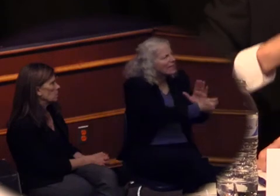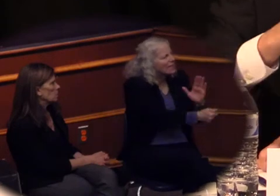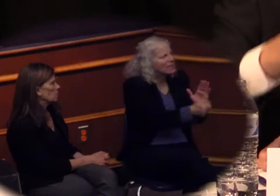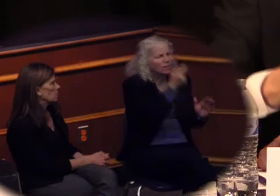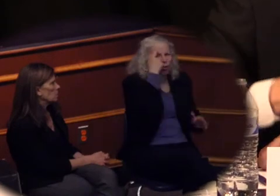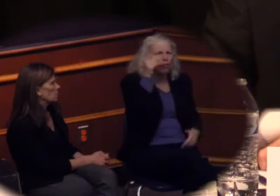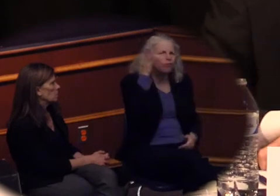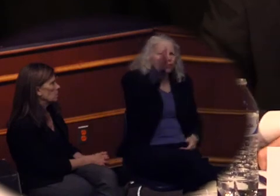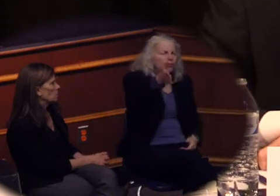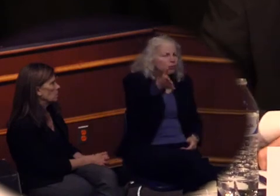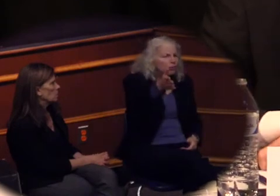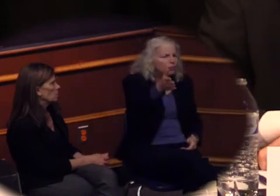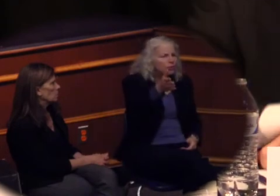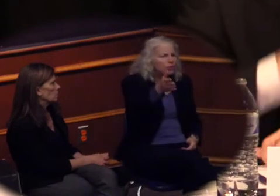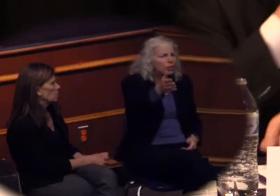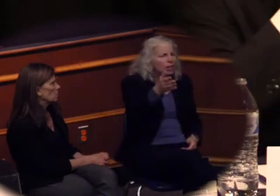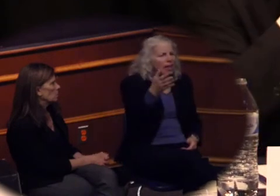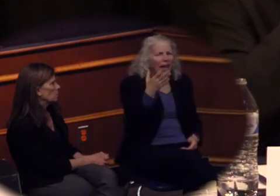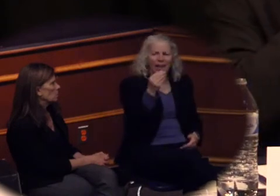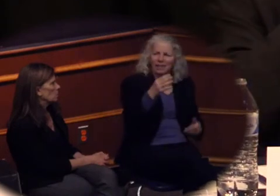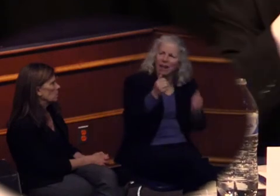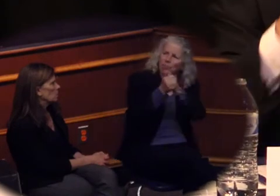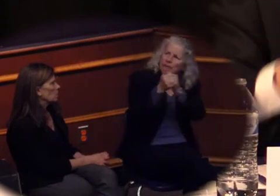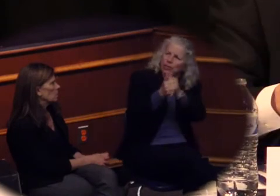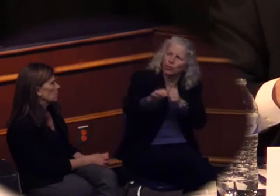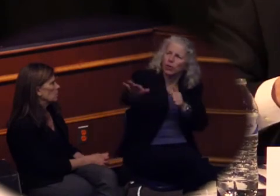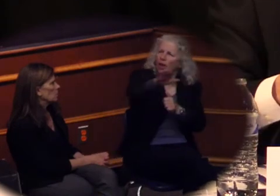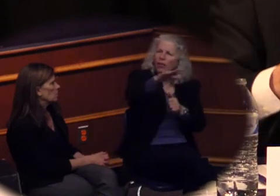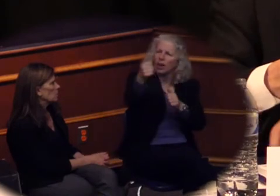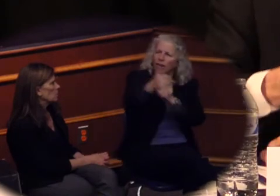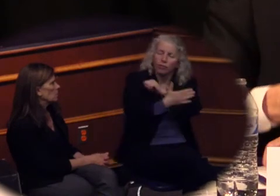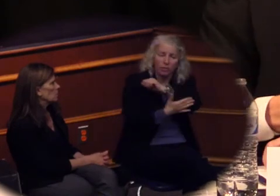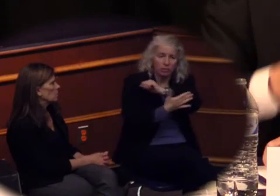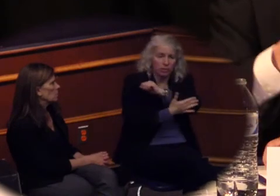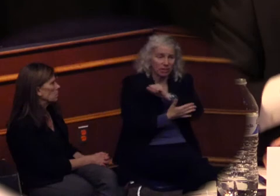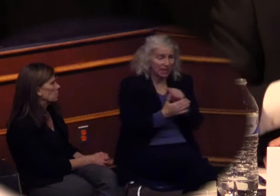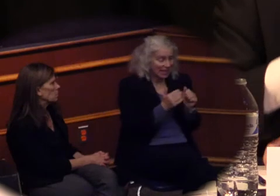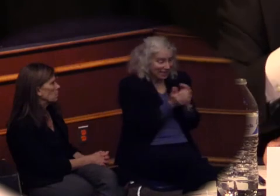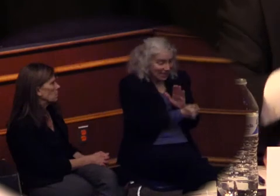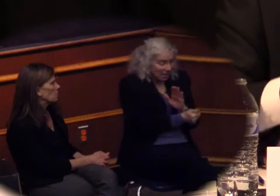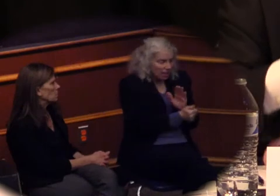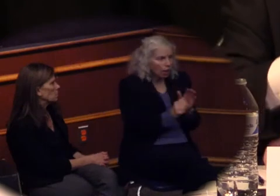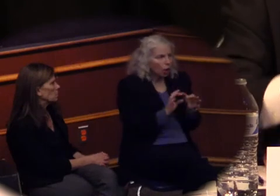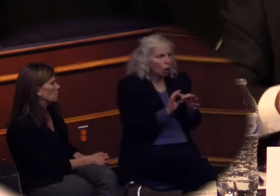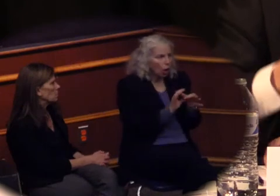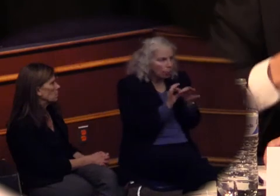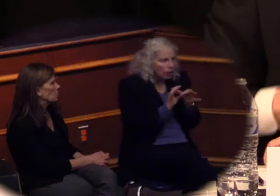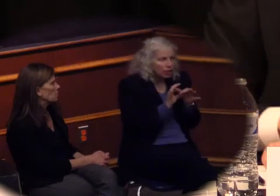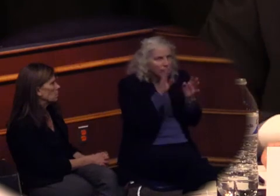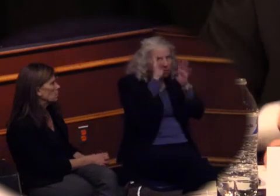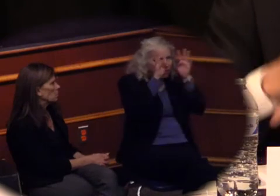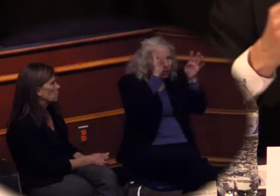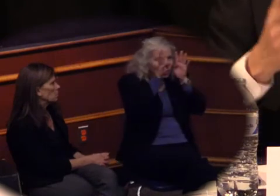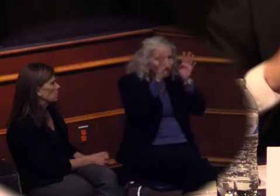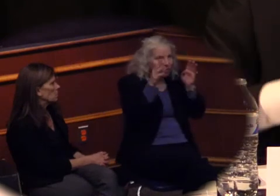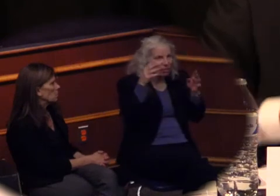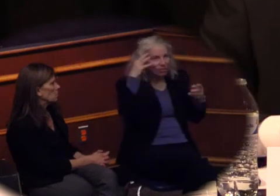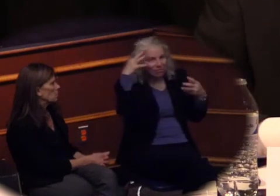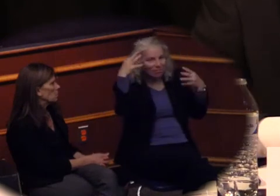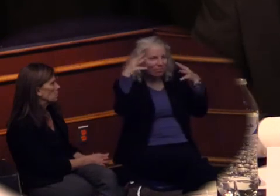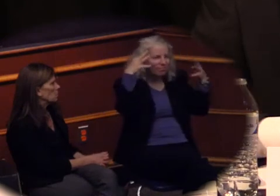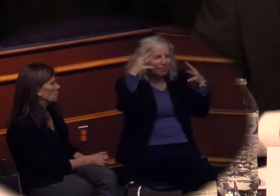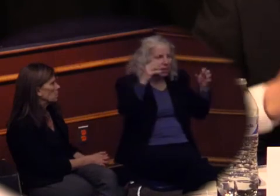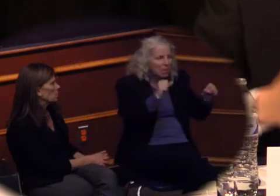21st century and global competition? And many of those skills are cooperation, innovation, creativity, the ability to